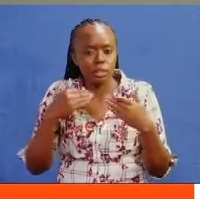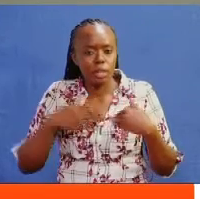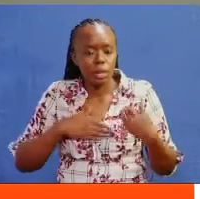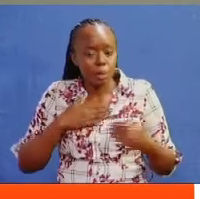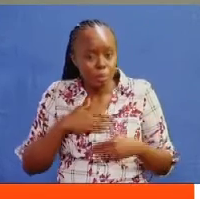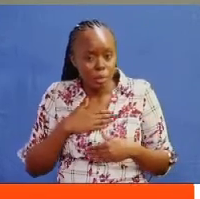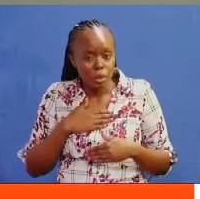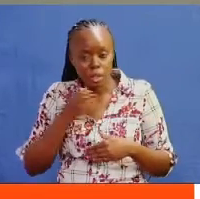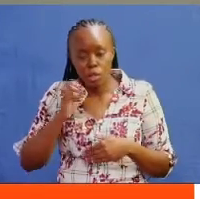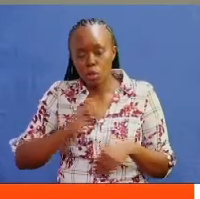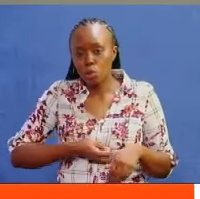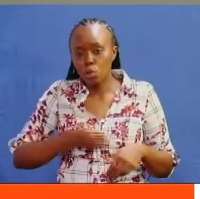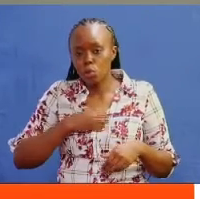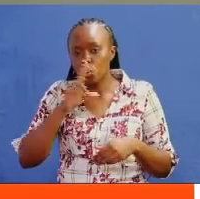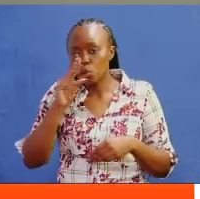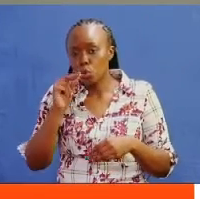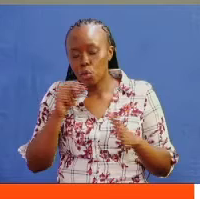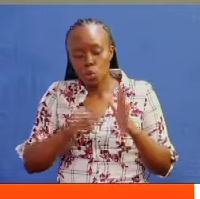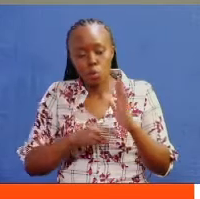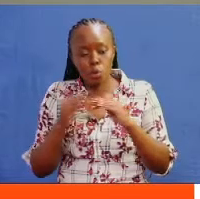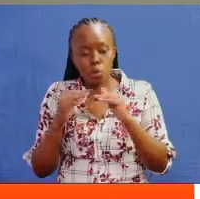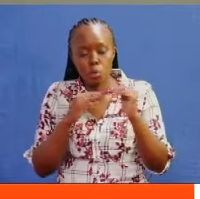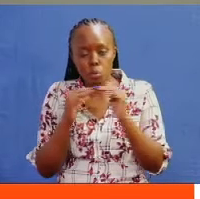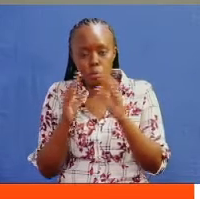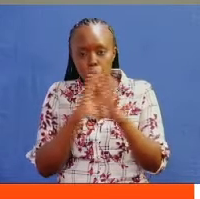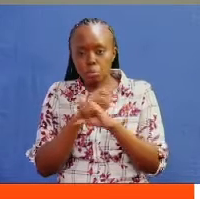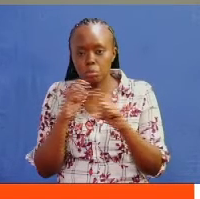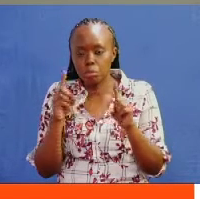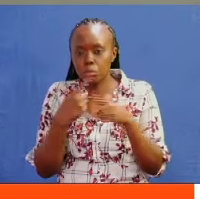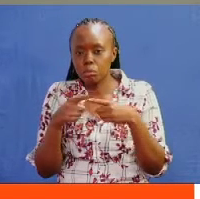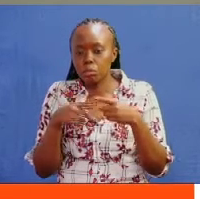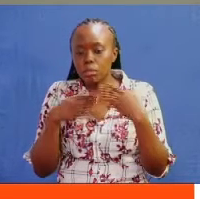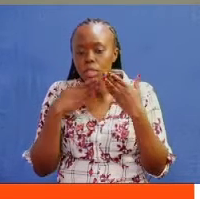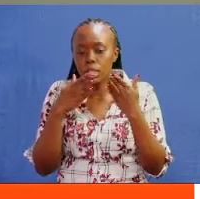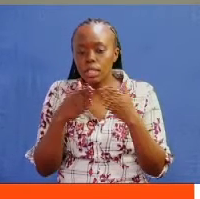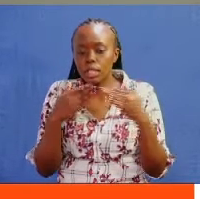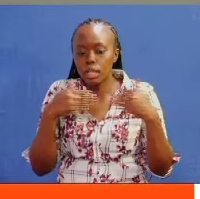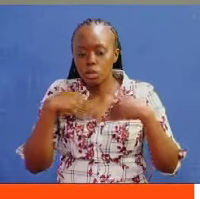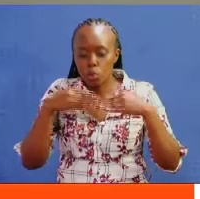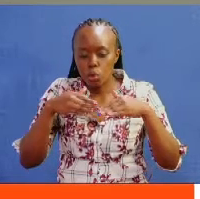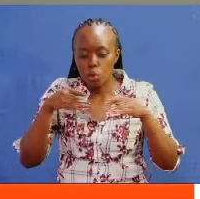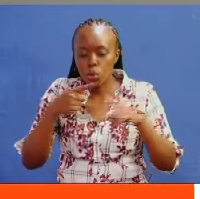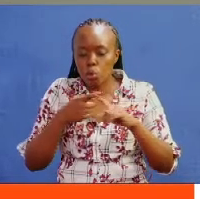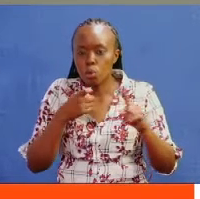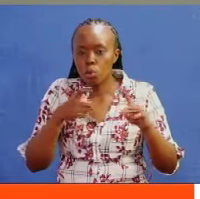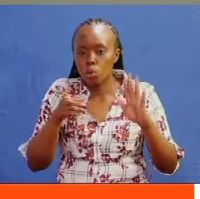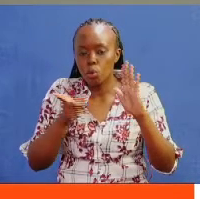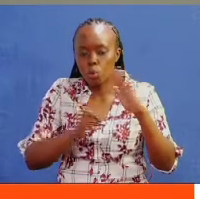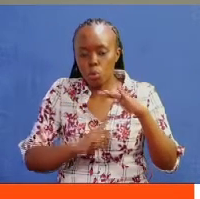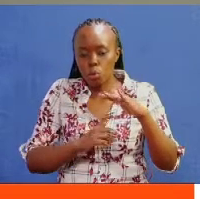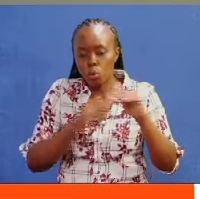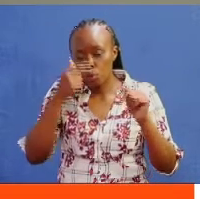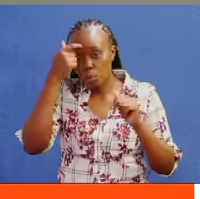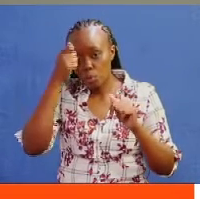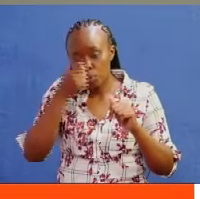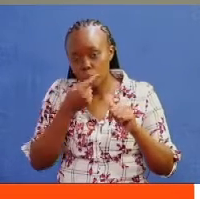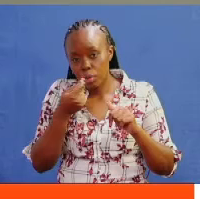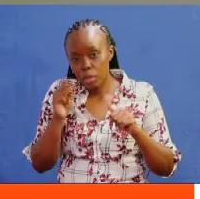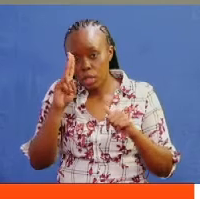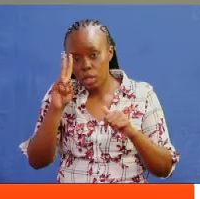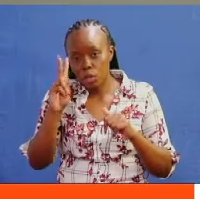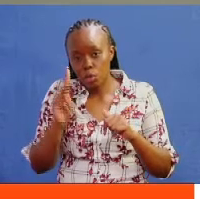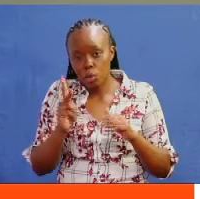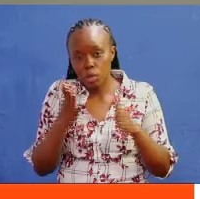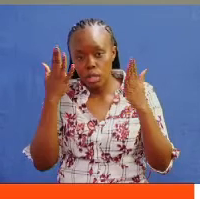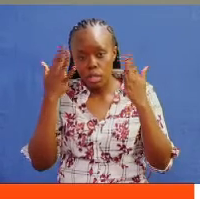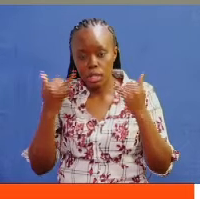opinion, there should be no limitation, but there should be regulation from the ministry. Because the UK is